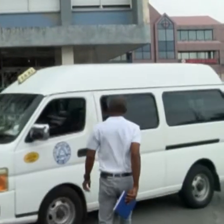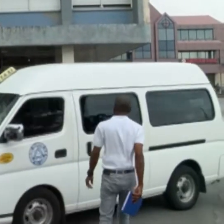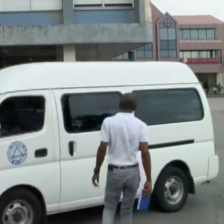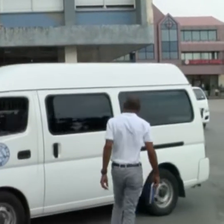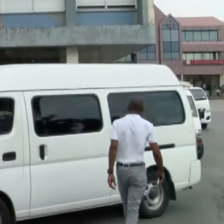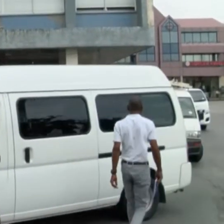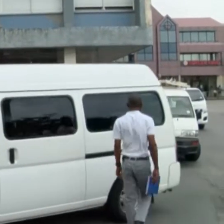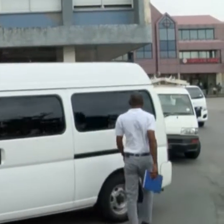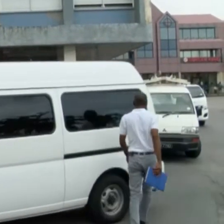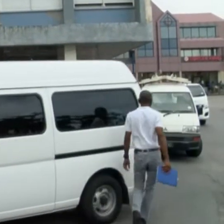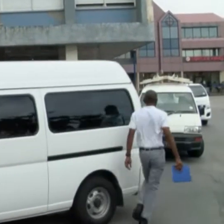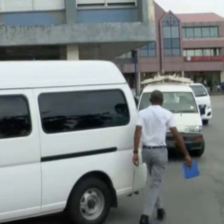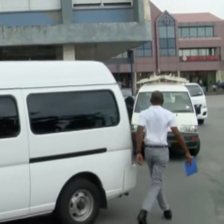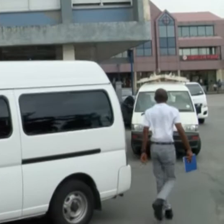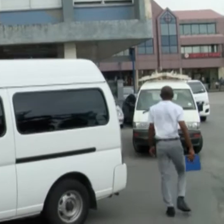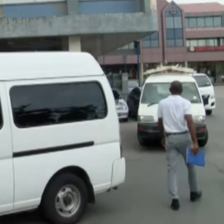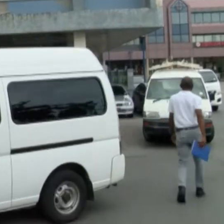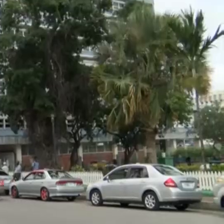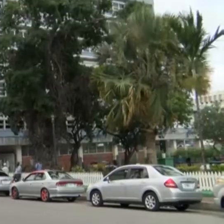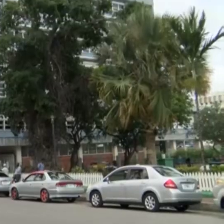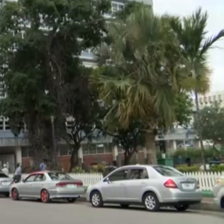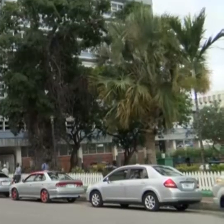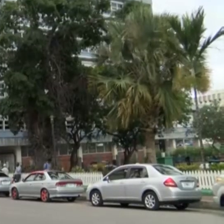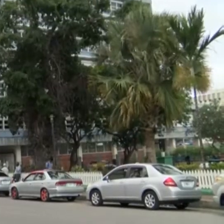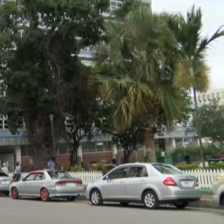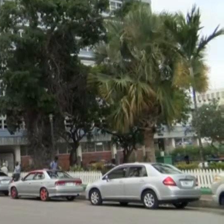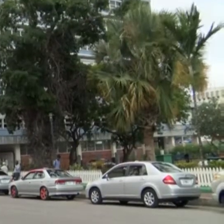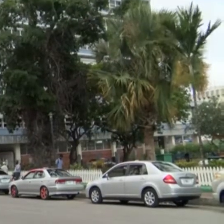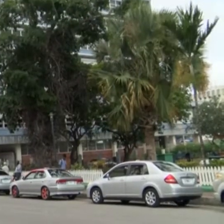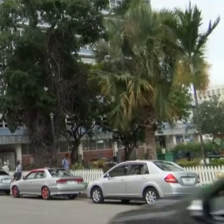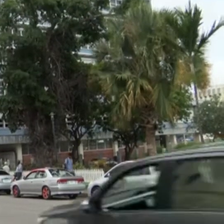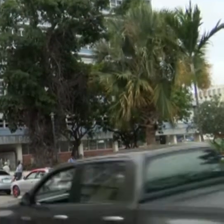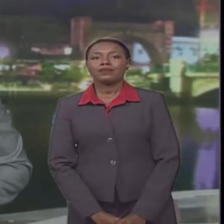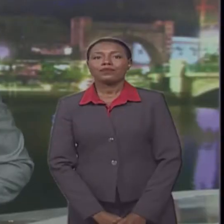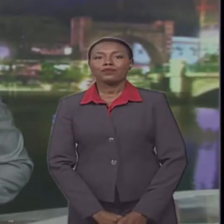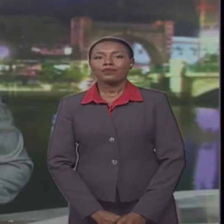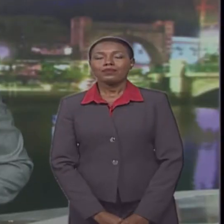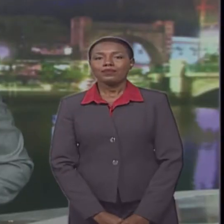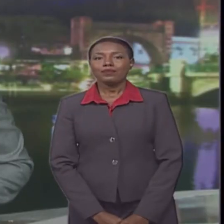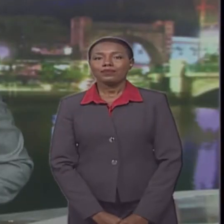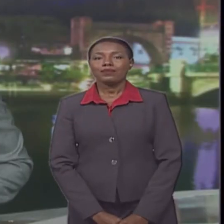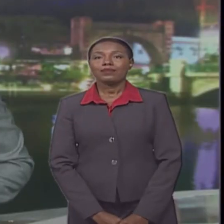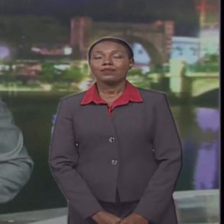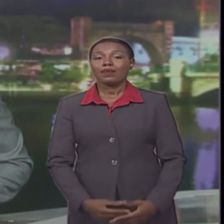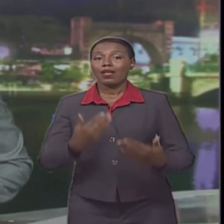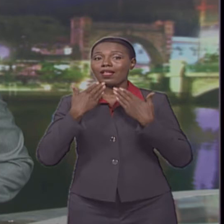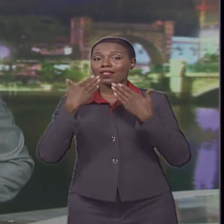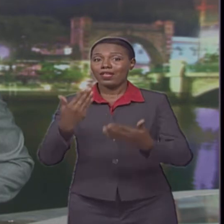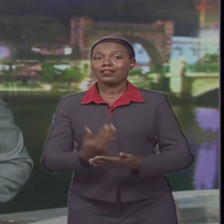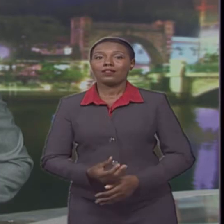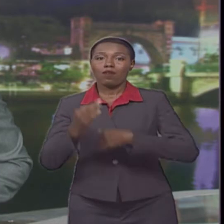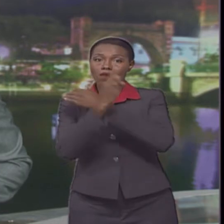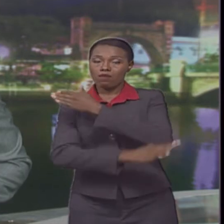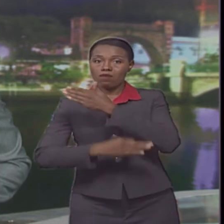$100 million in income tax refunds by government. Peter Thorne, CBC News. Thanks, Peter. Well, Foreign